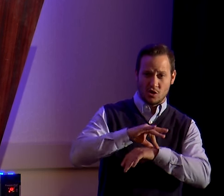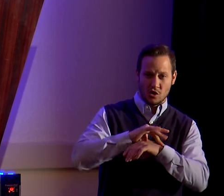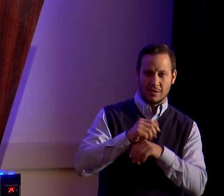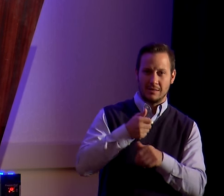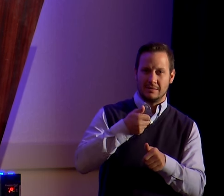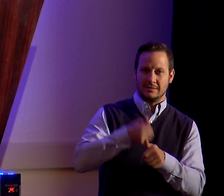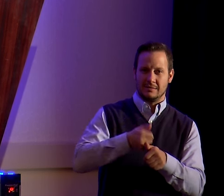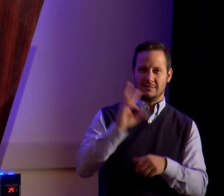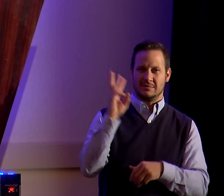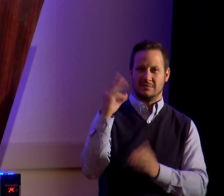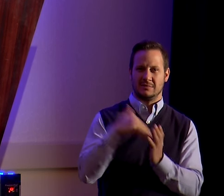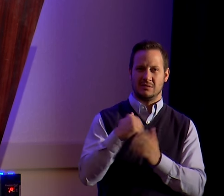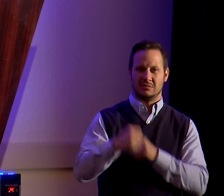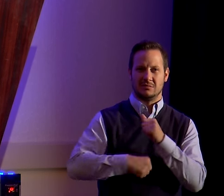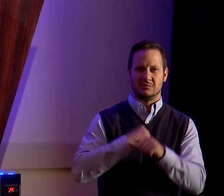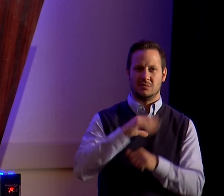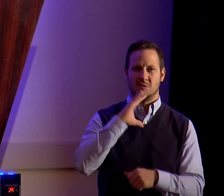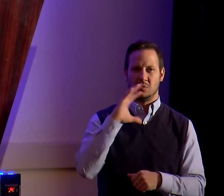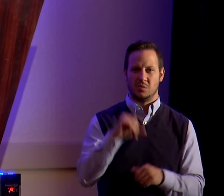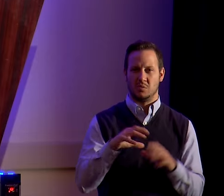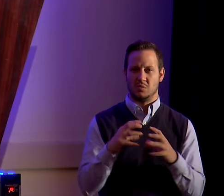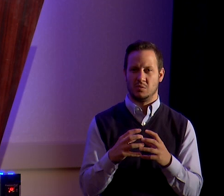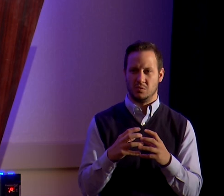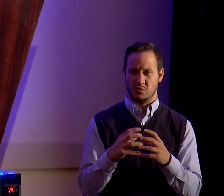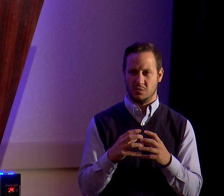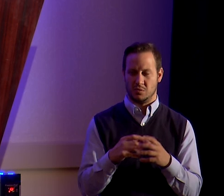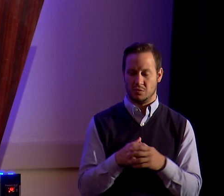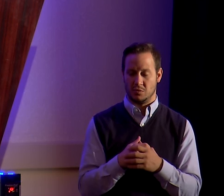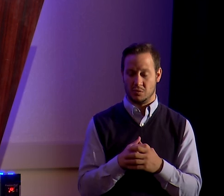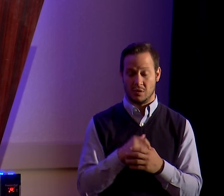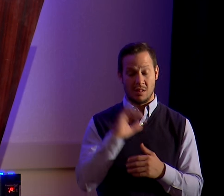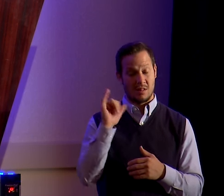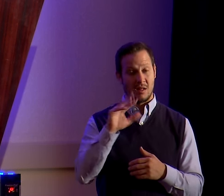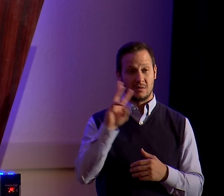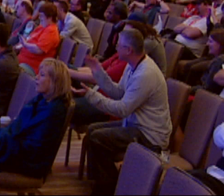old. You go, WTF.